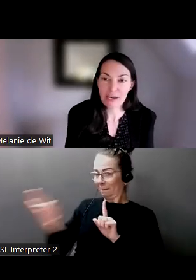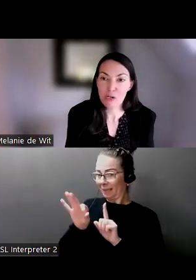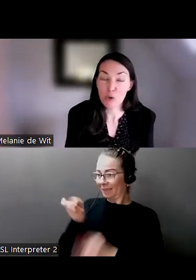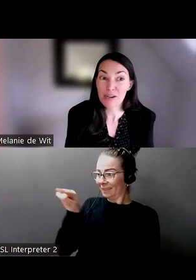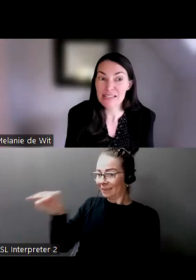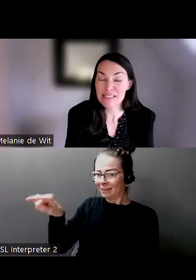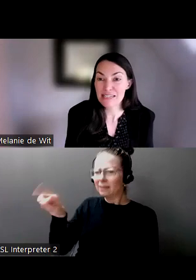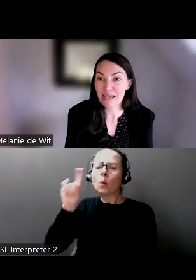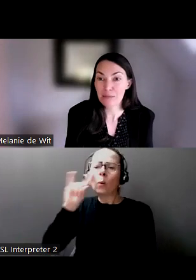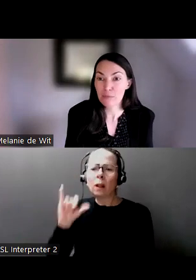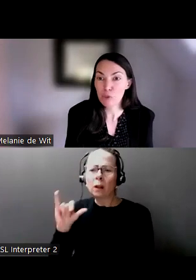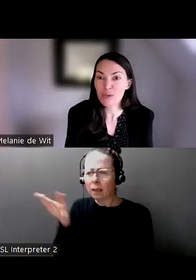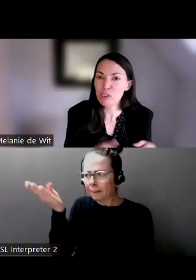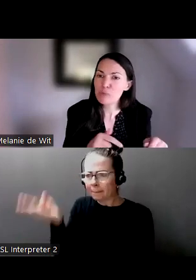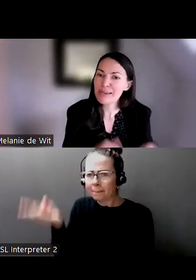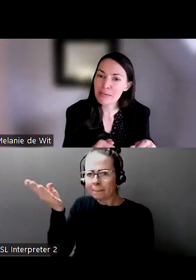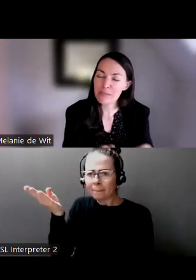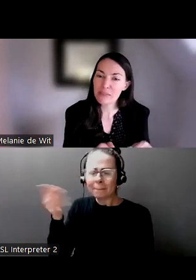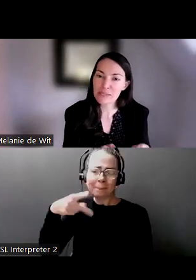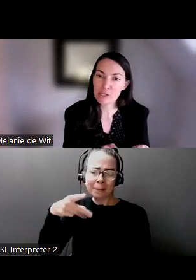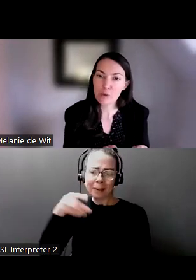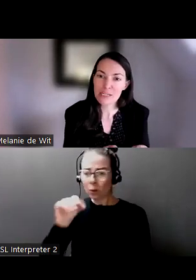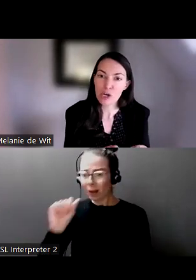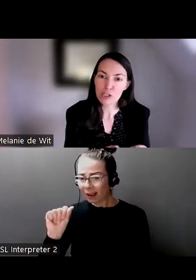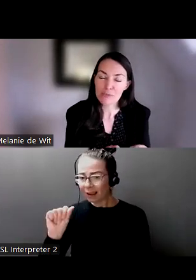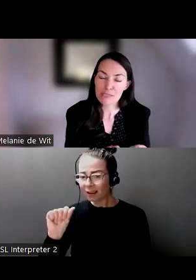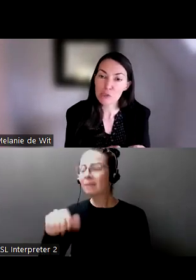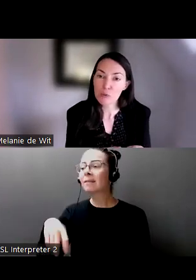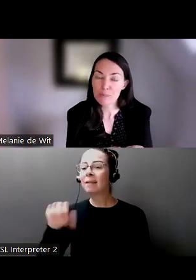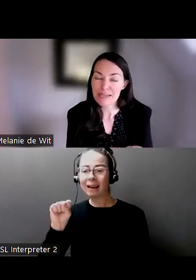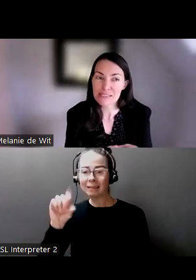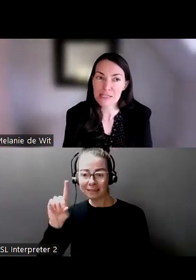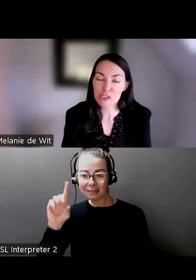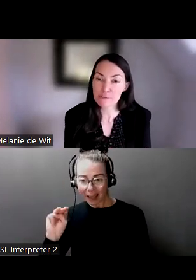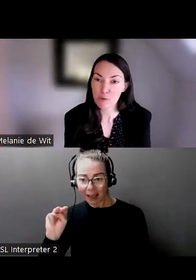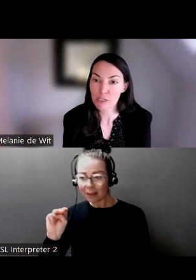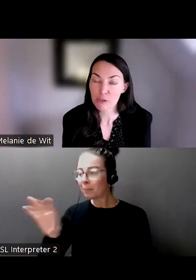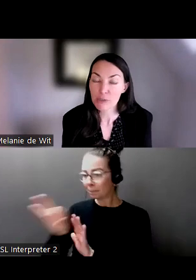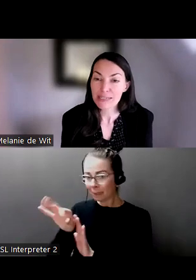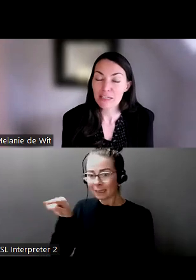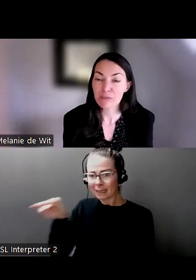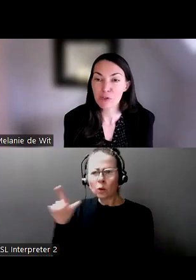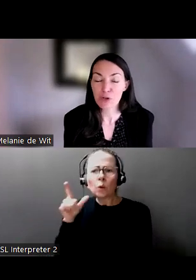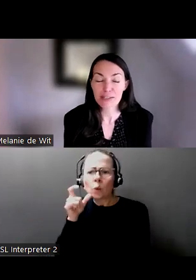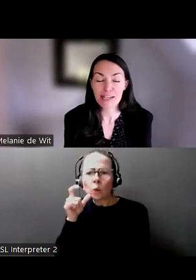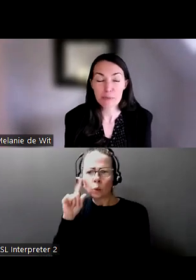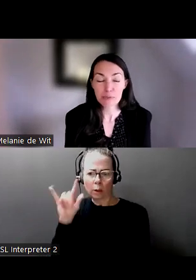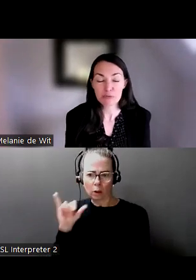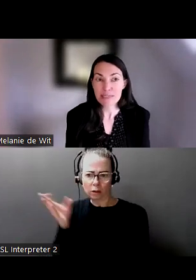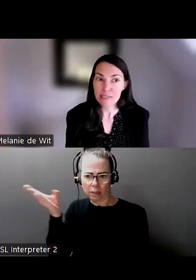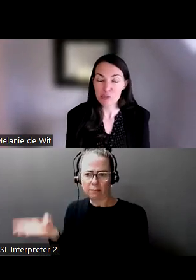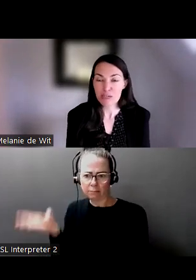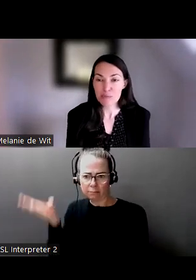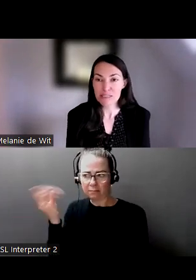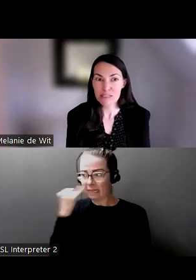personal care or an SDM? Who can you name in the POA document who will make decisions for you if you're not capable